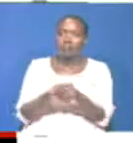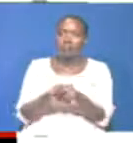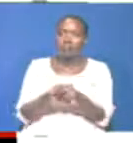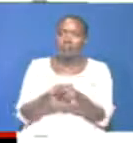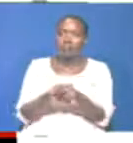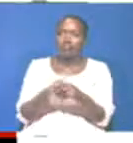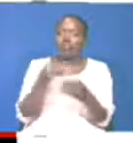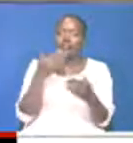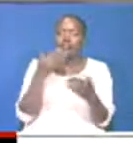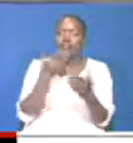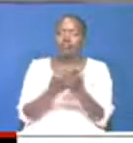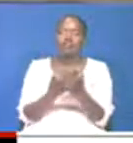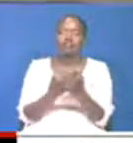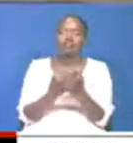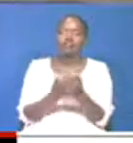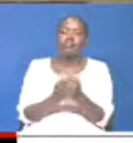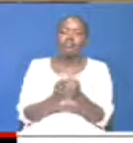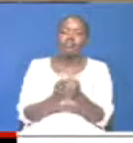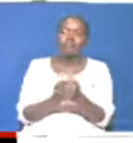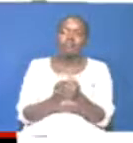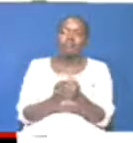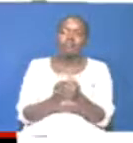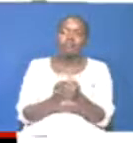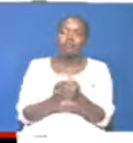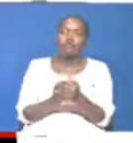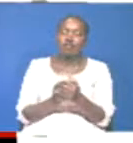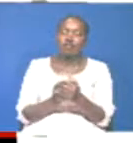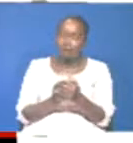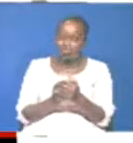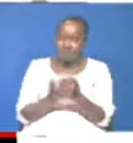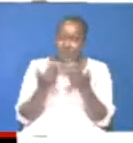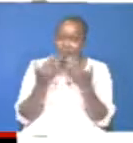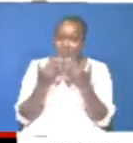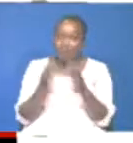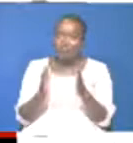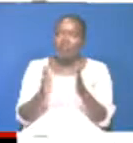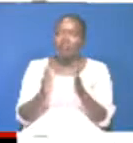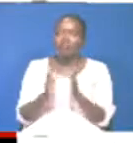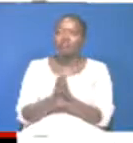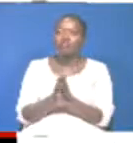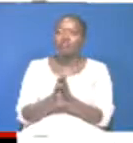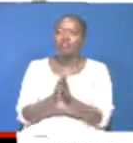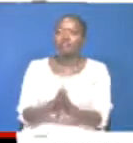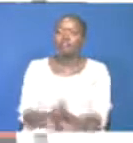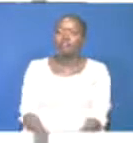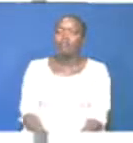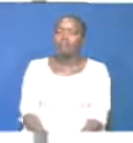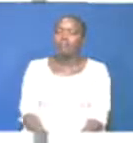very much, Daudi Kanja. Thank you so very much. Well, my name is Daniel Wahome. Keep it KBC Channel 1.